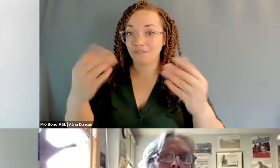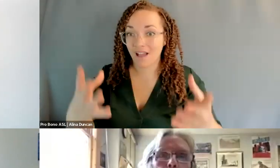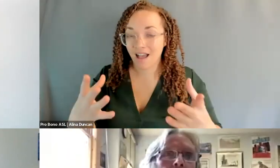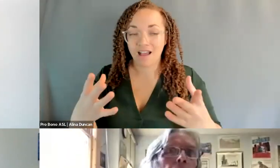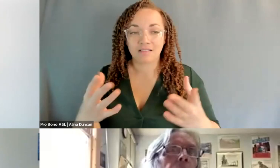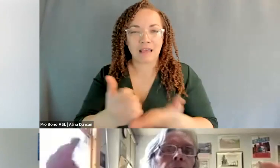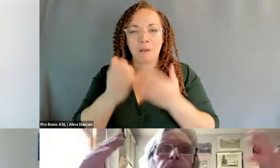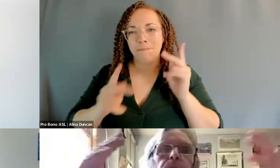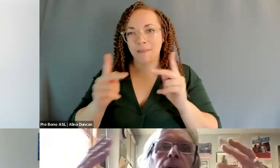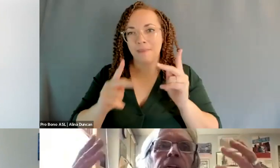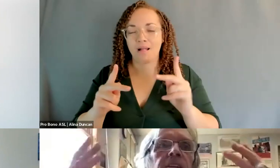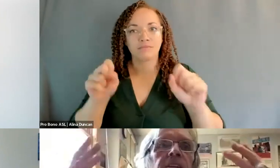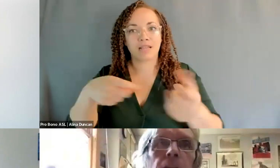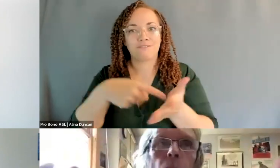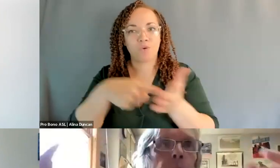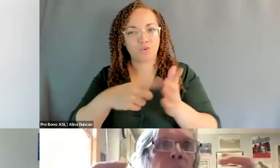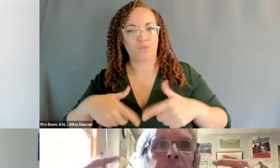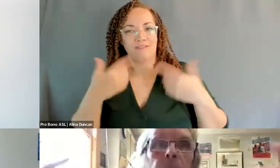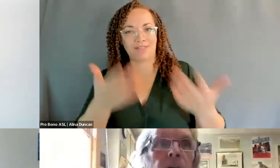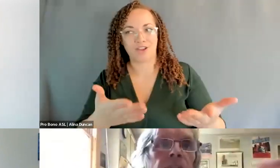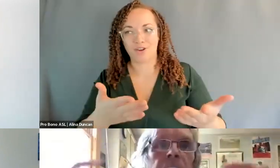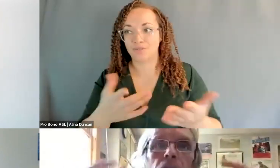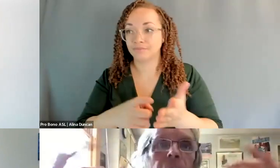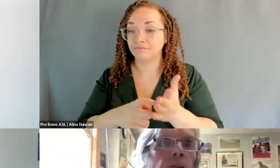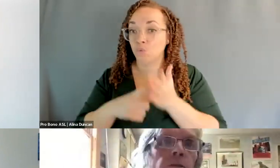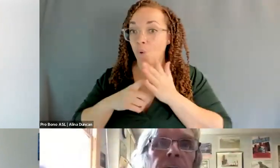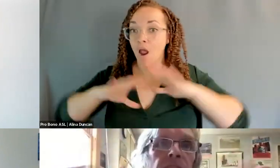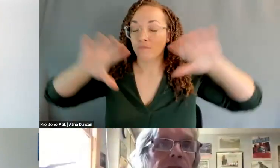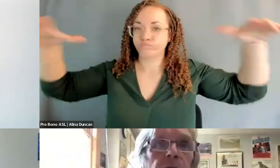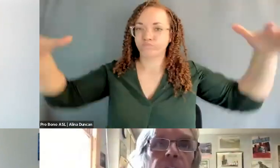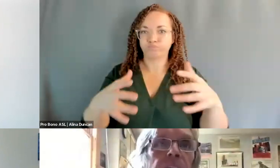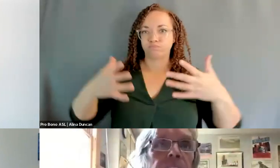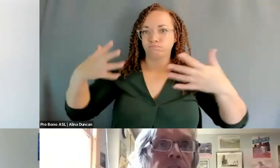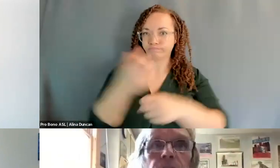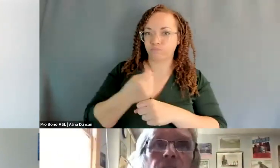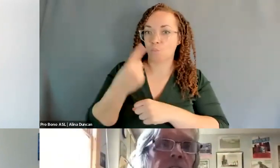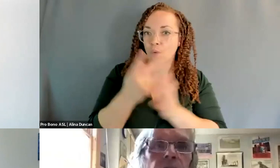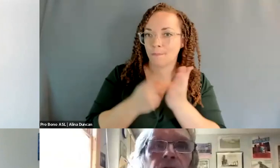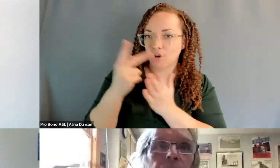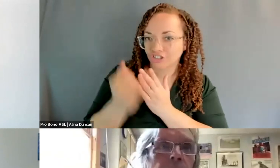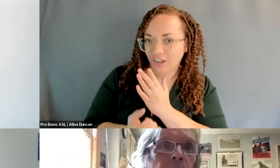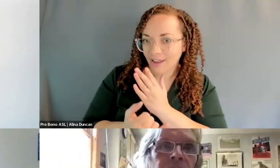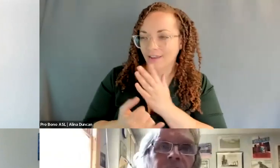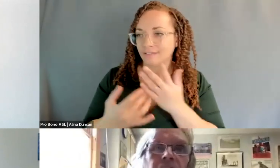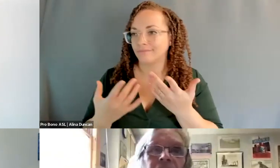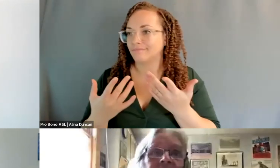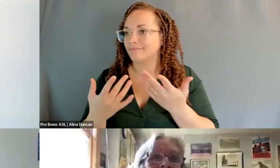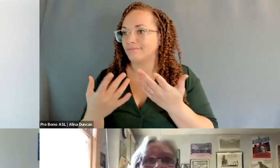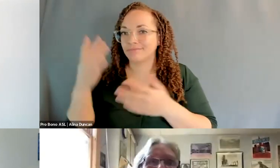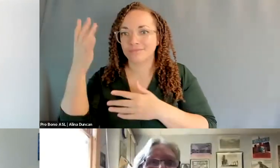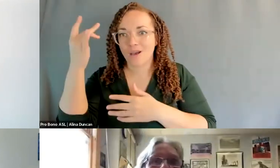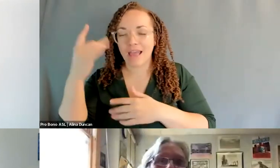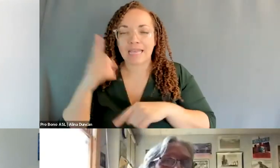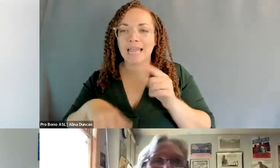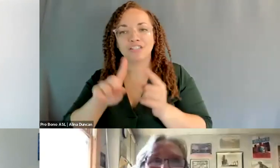it became a bear putting together one project because now you had to use seven different funding streams. You couldn't just write a grant to HUD